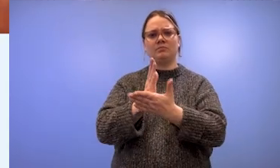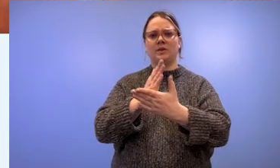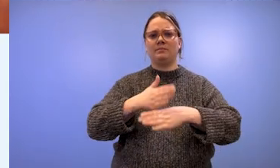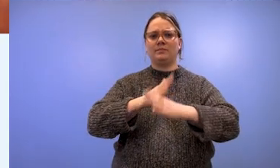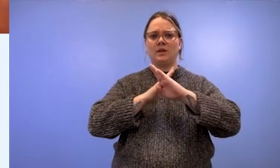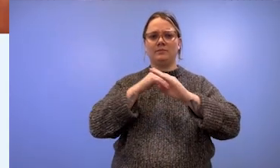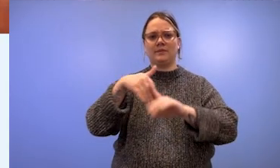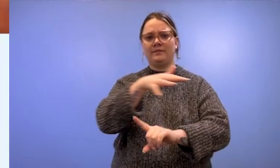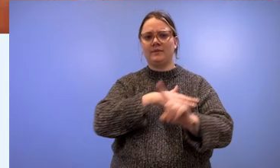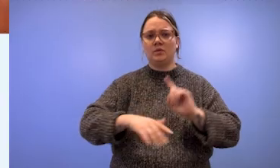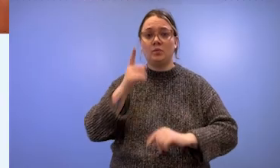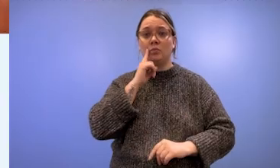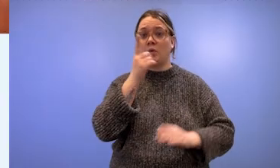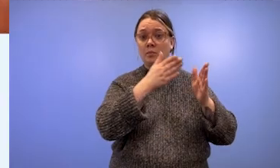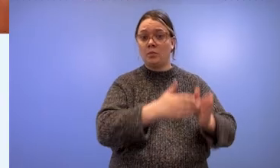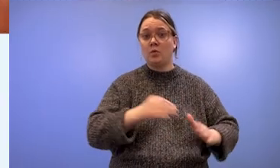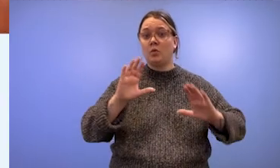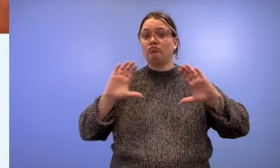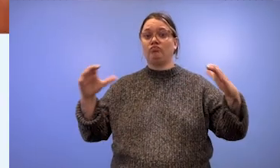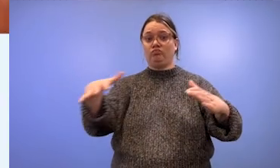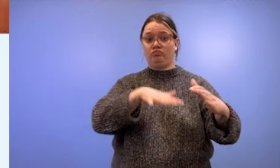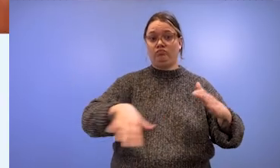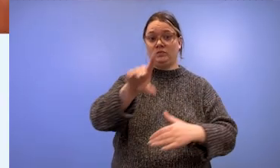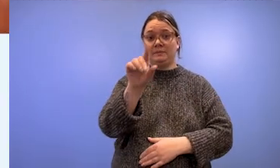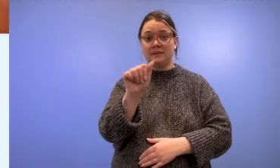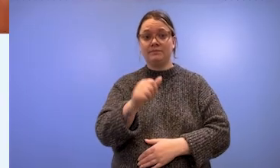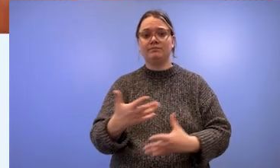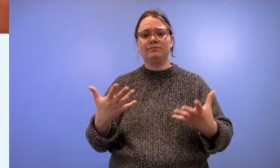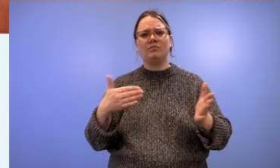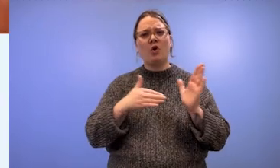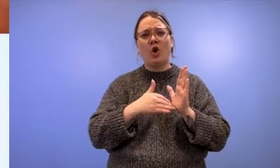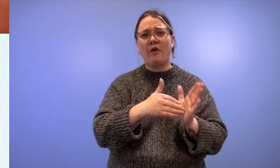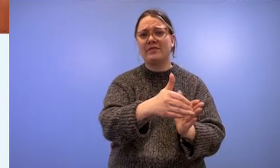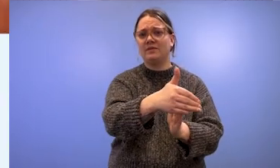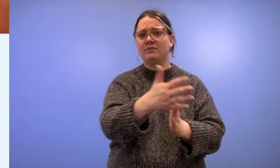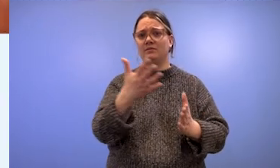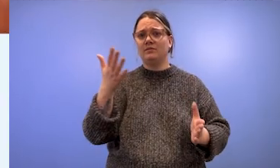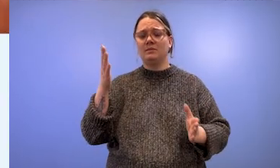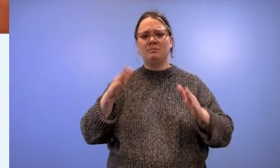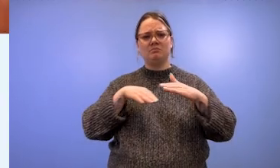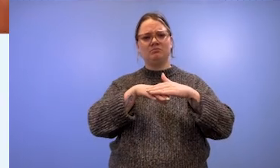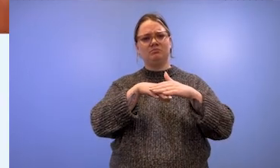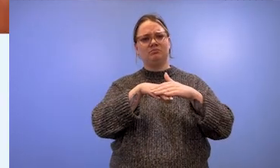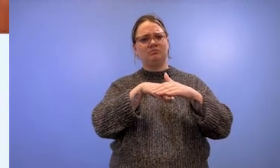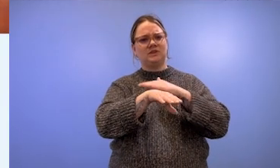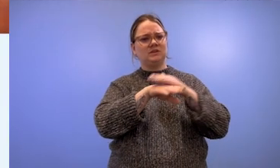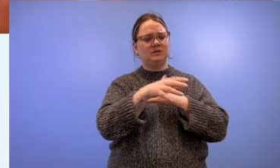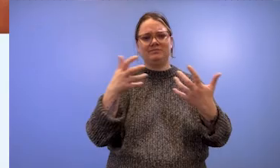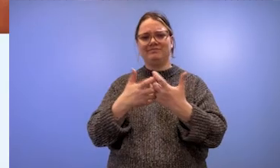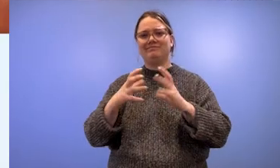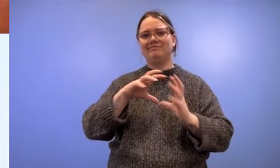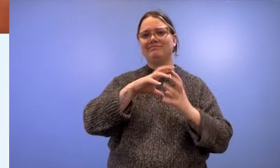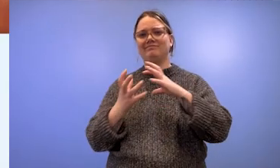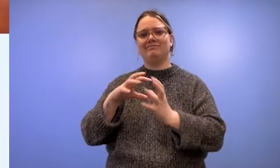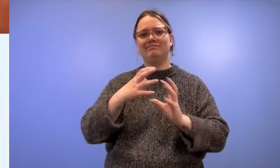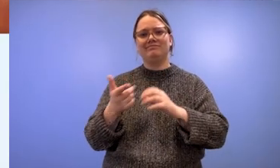the environment for one person or group of people. So often people use accessibility and accommodation